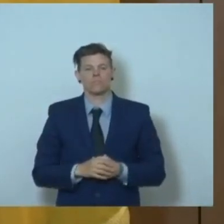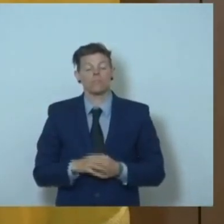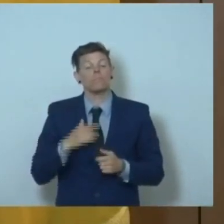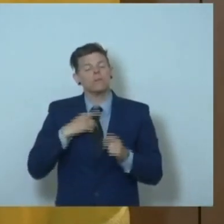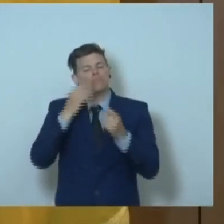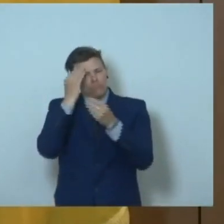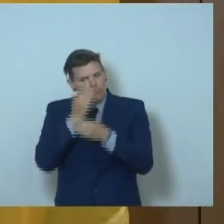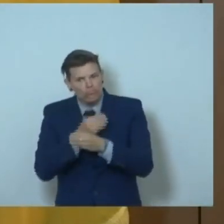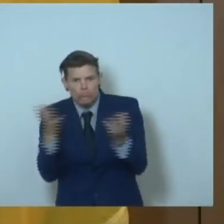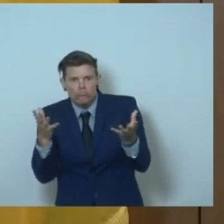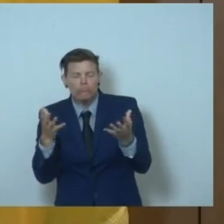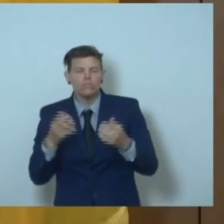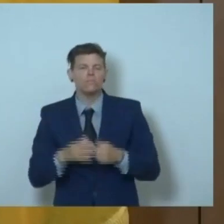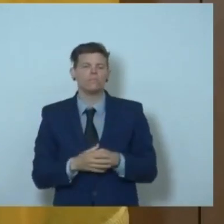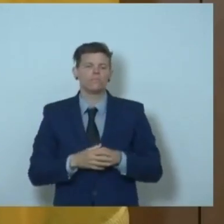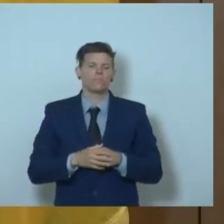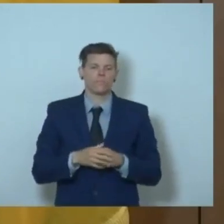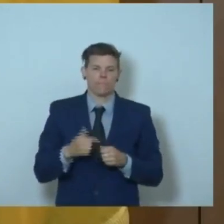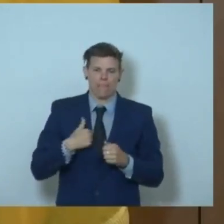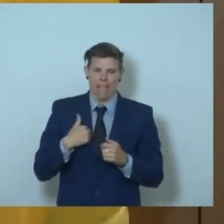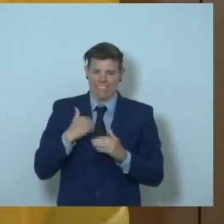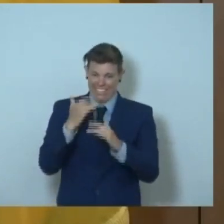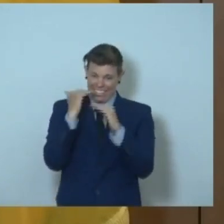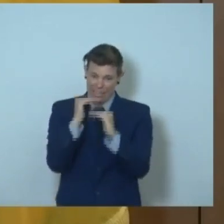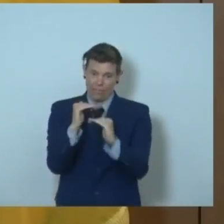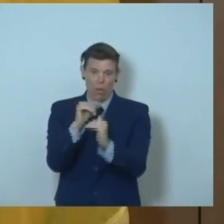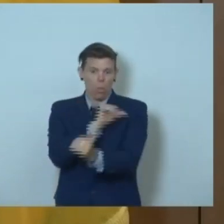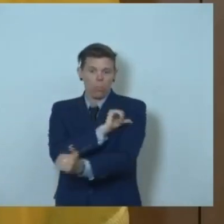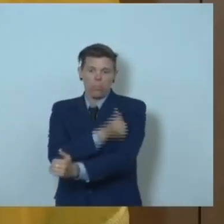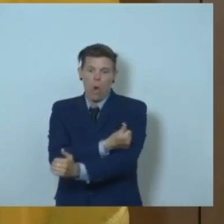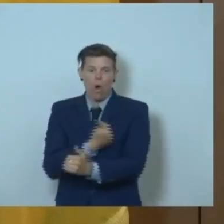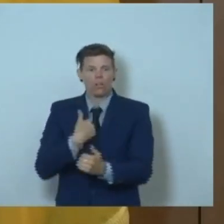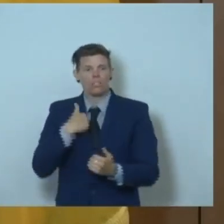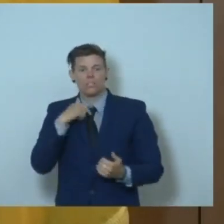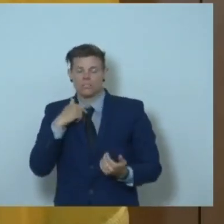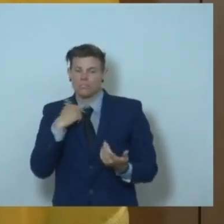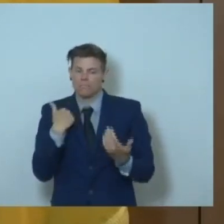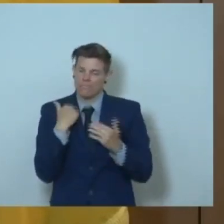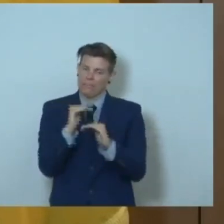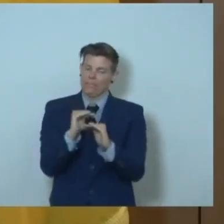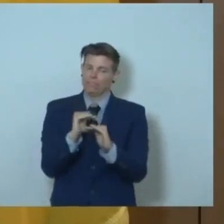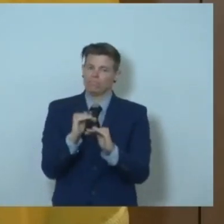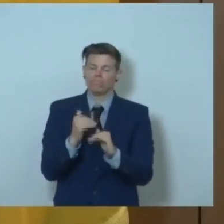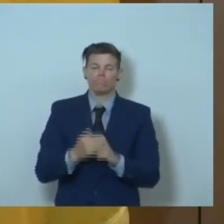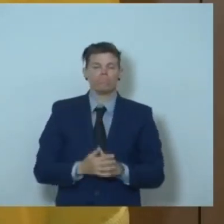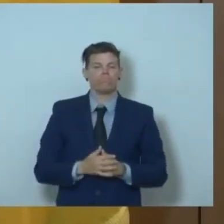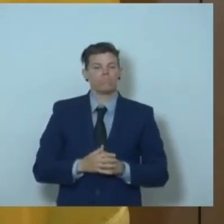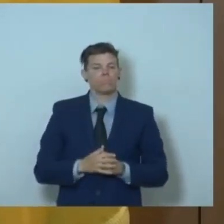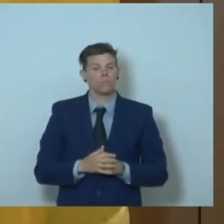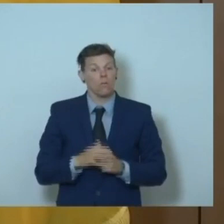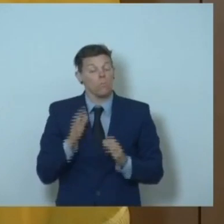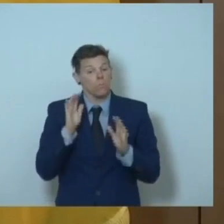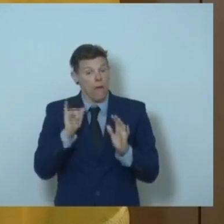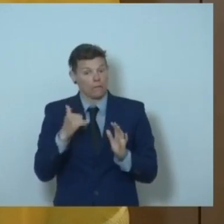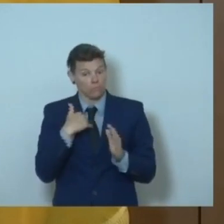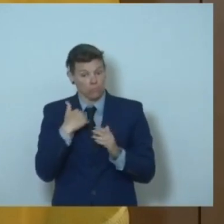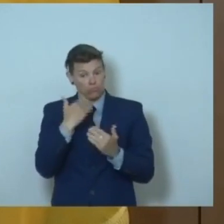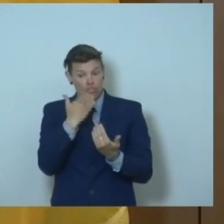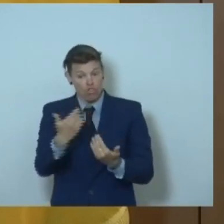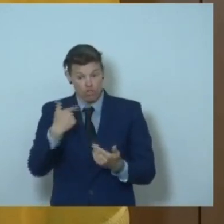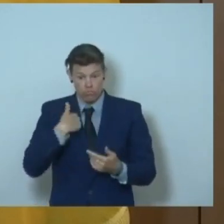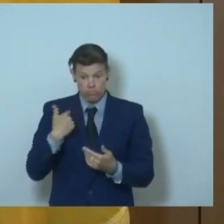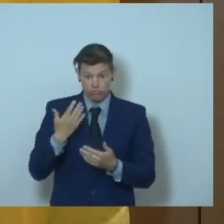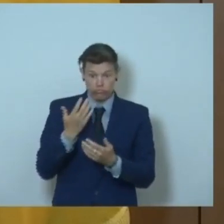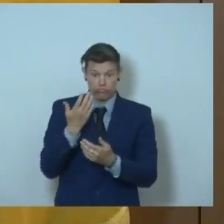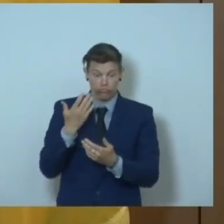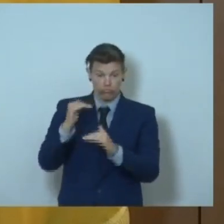have limited authority, and that's a good thing. Some of that limited authority is with sovereign nations who